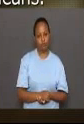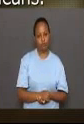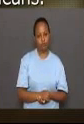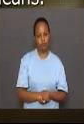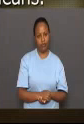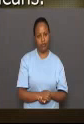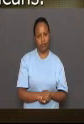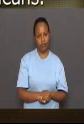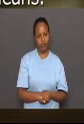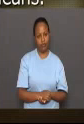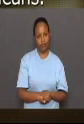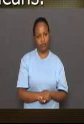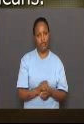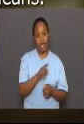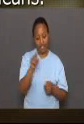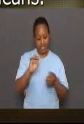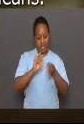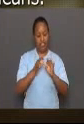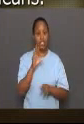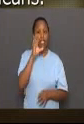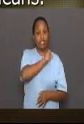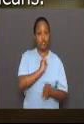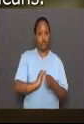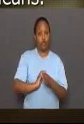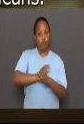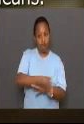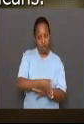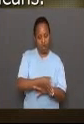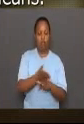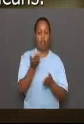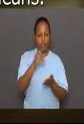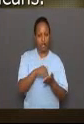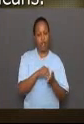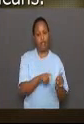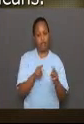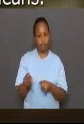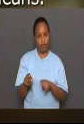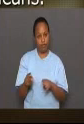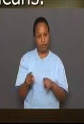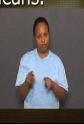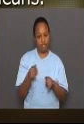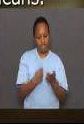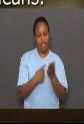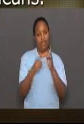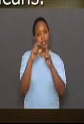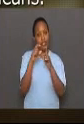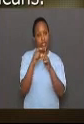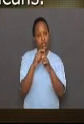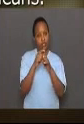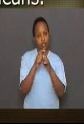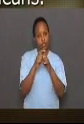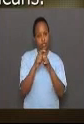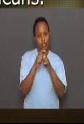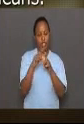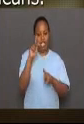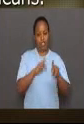have completed your definition, try to apply it to the phrase sovereignty